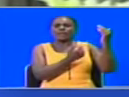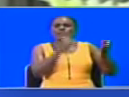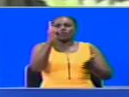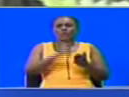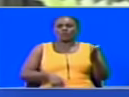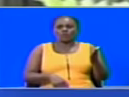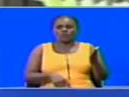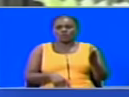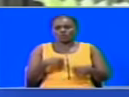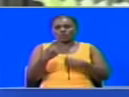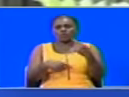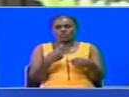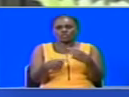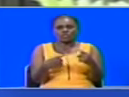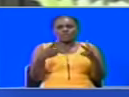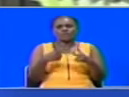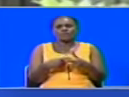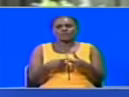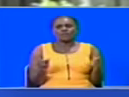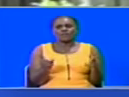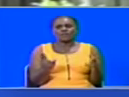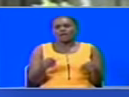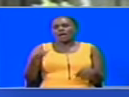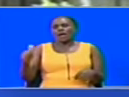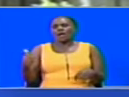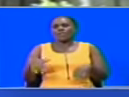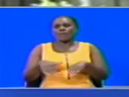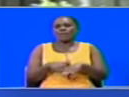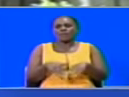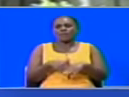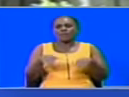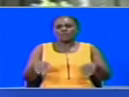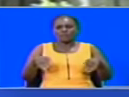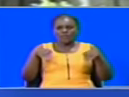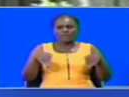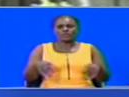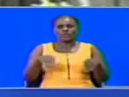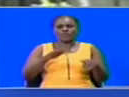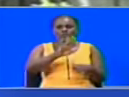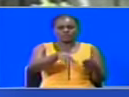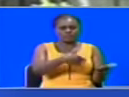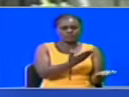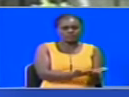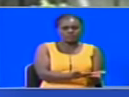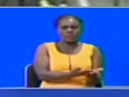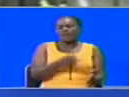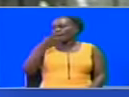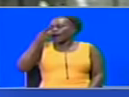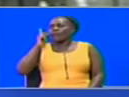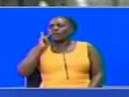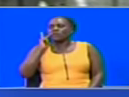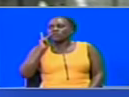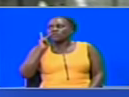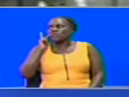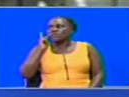meeting that is ongoing. It has started. The other members were waiting for the arrival of the party leader, that's Kalonzo